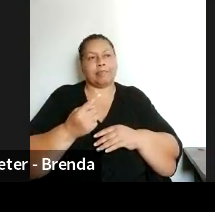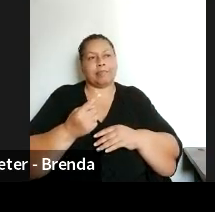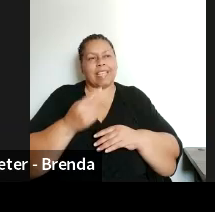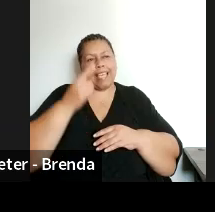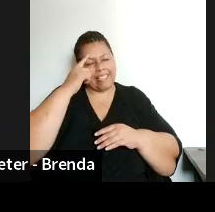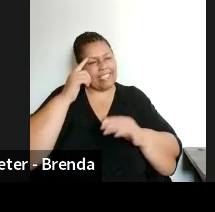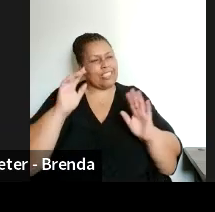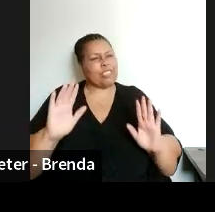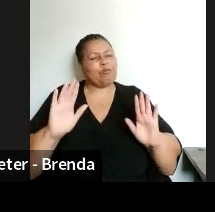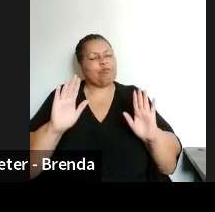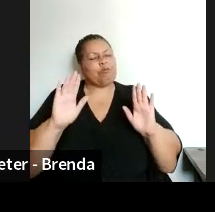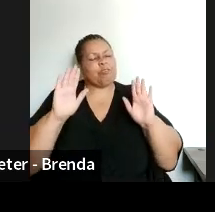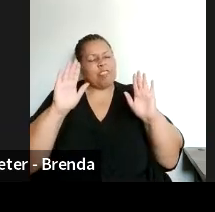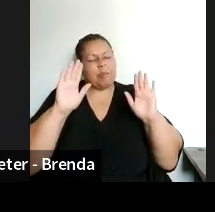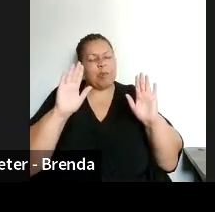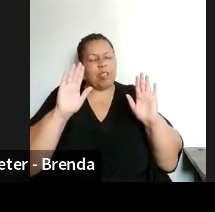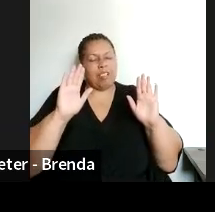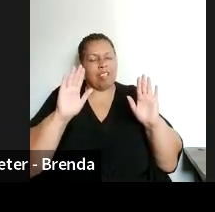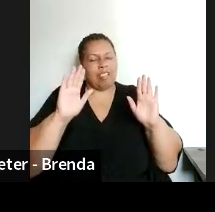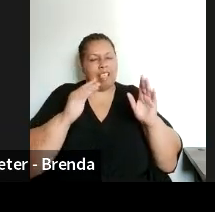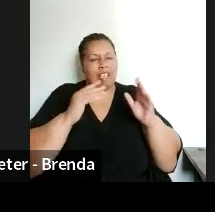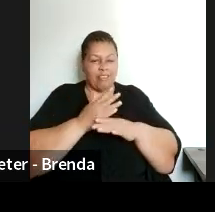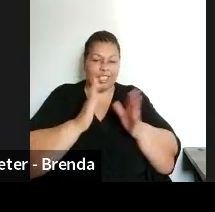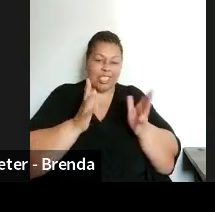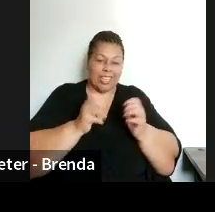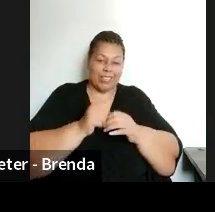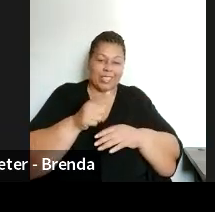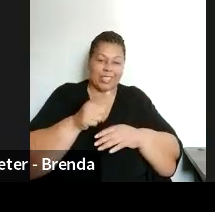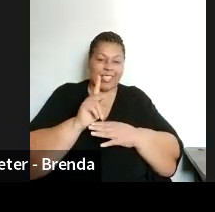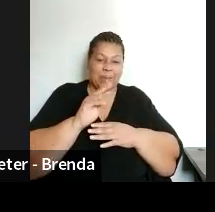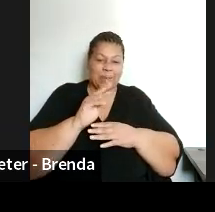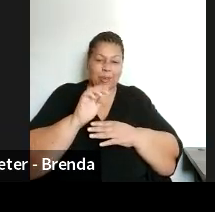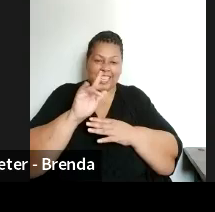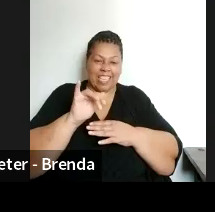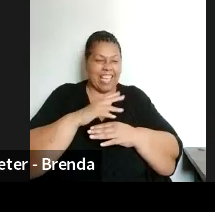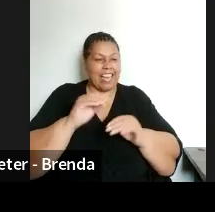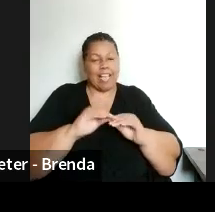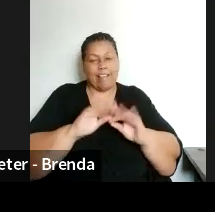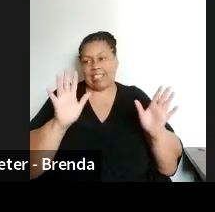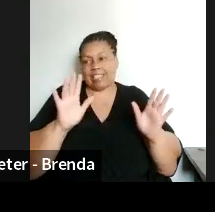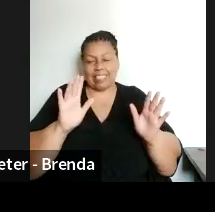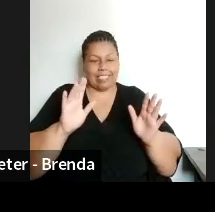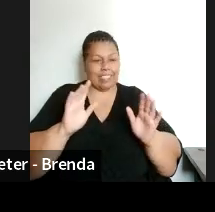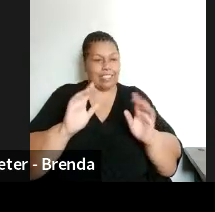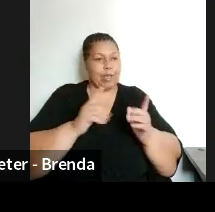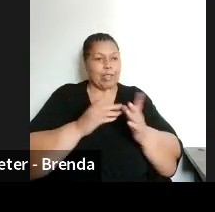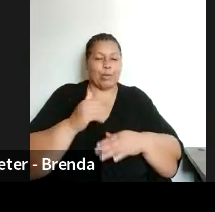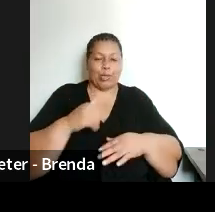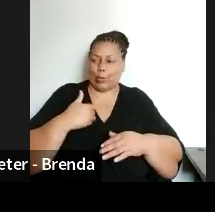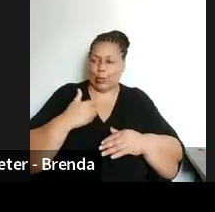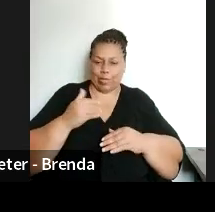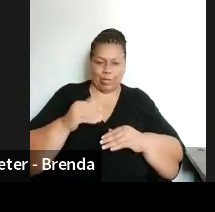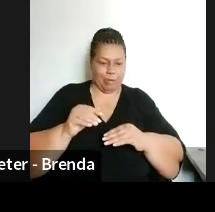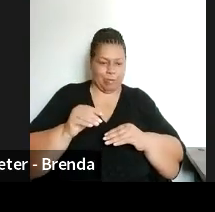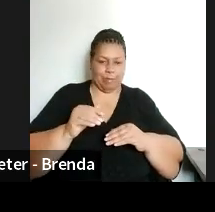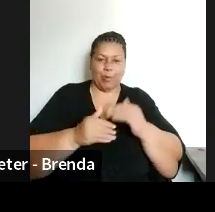incredible. You know, Kimberly, after chatting with you and obviously having gone through the a youth movement experience myself. I think